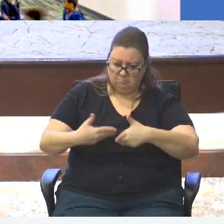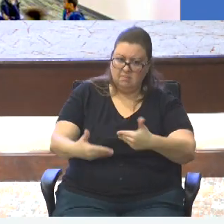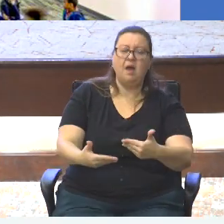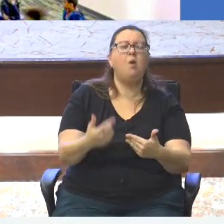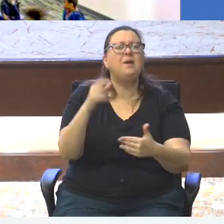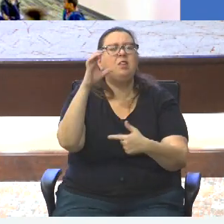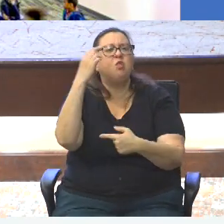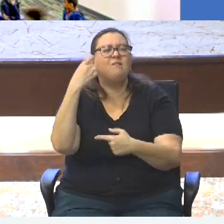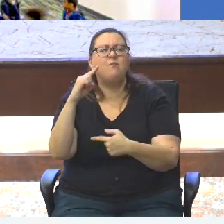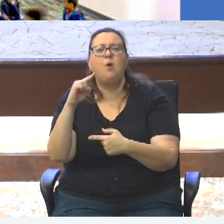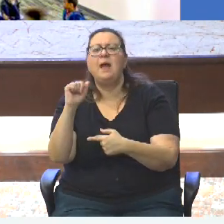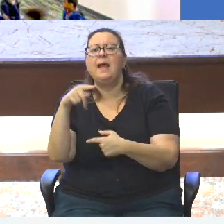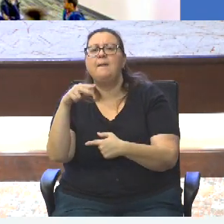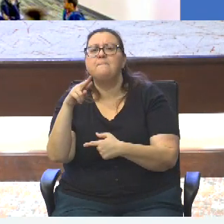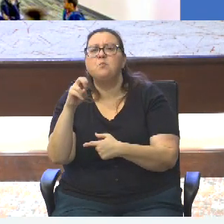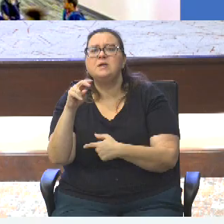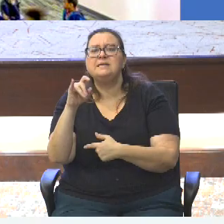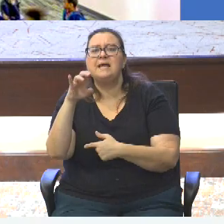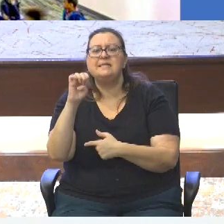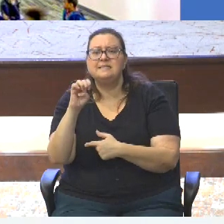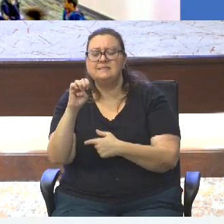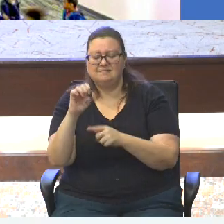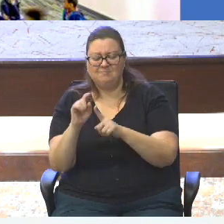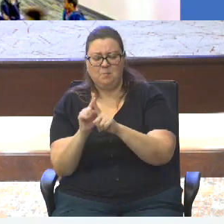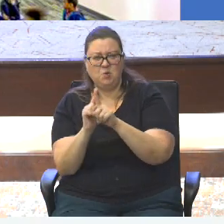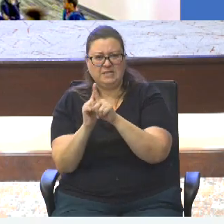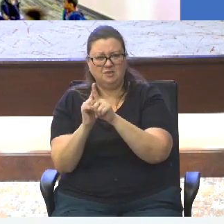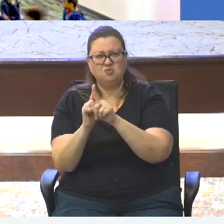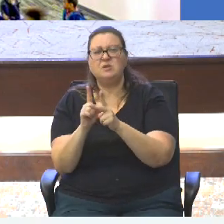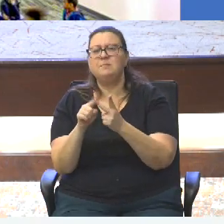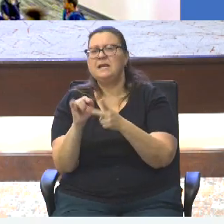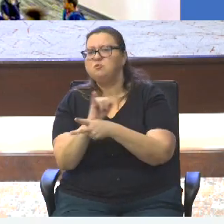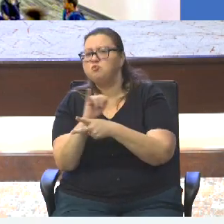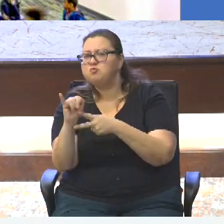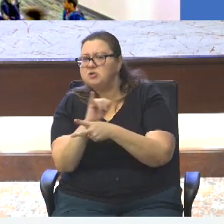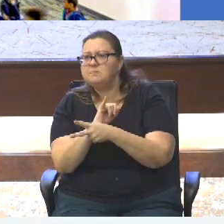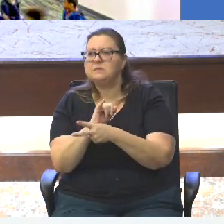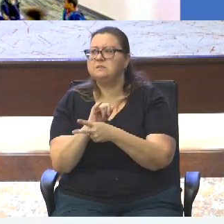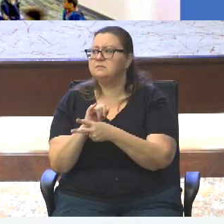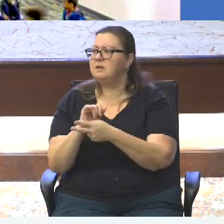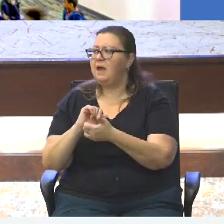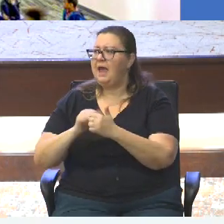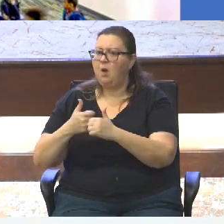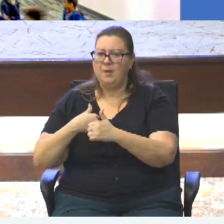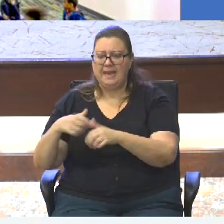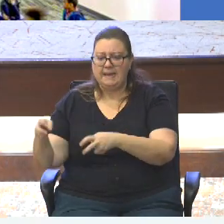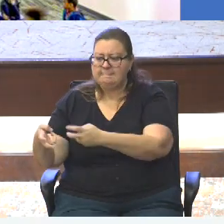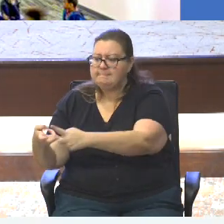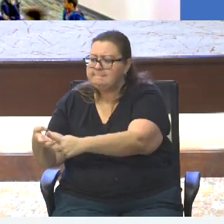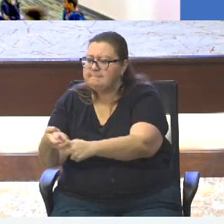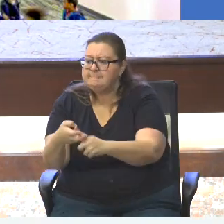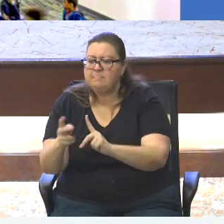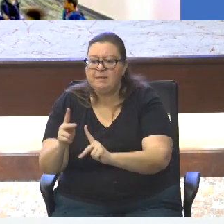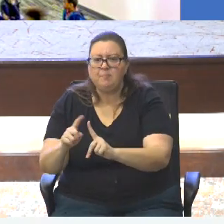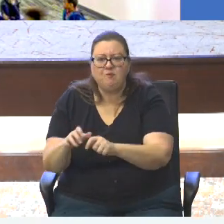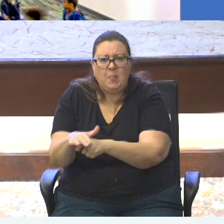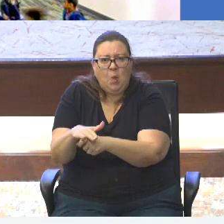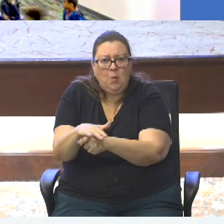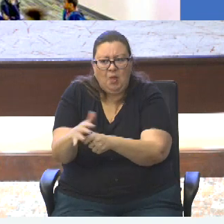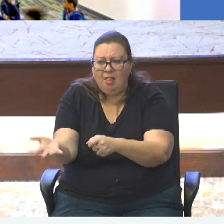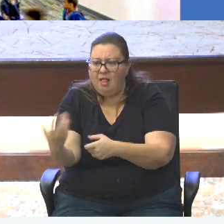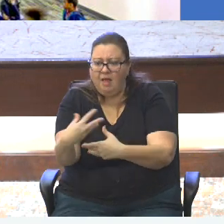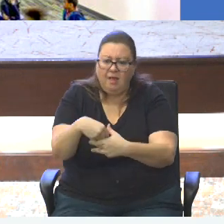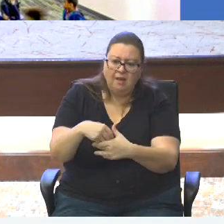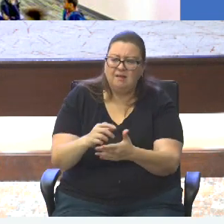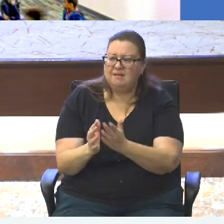apprenticeships, internships, and certification programs that strengthen the local talent pipeline. Educational